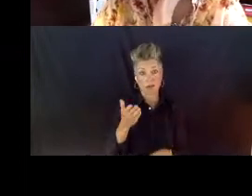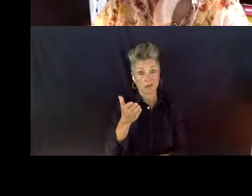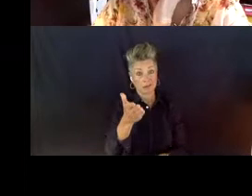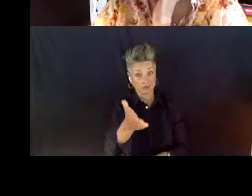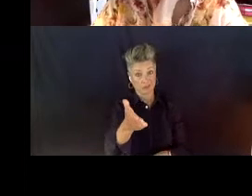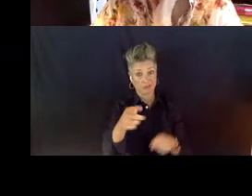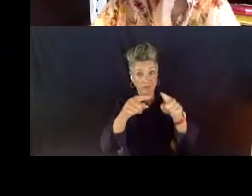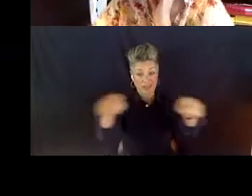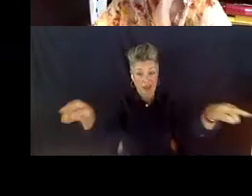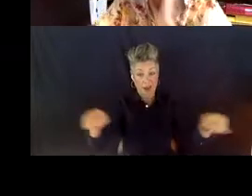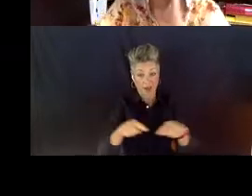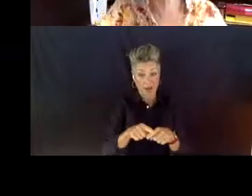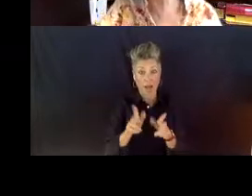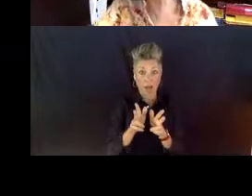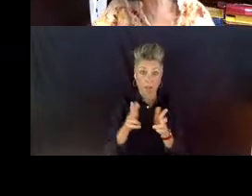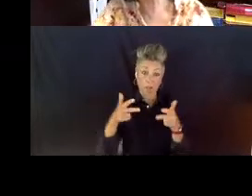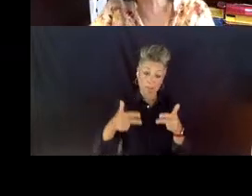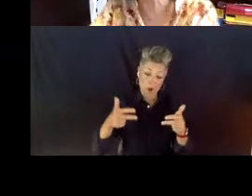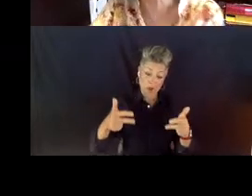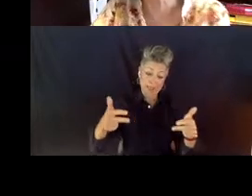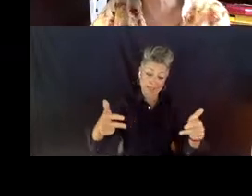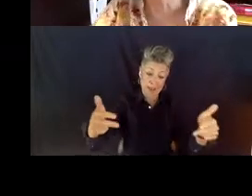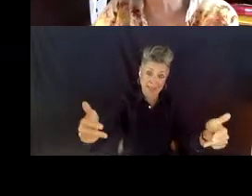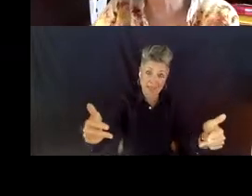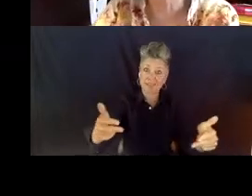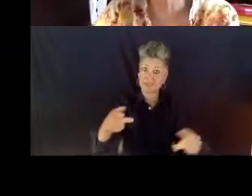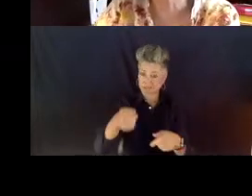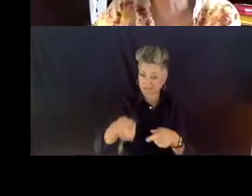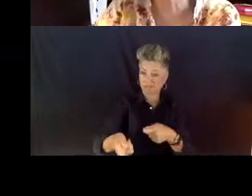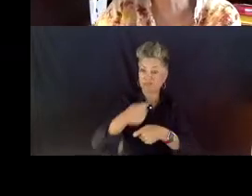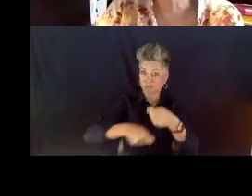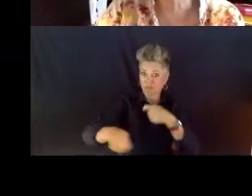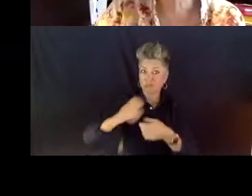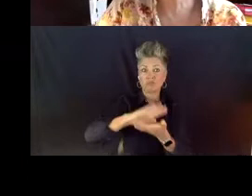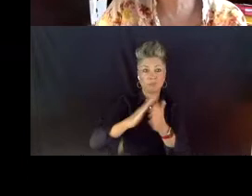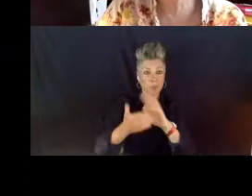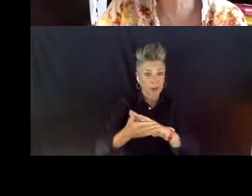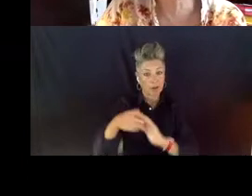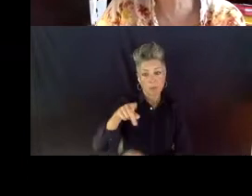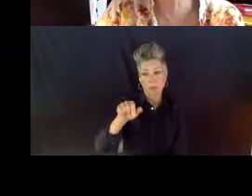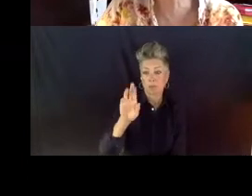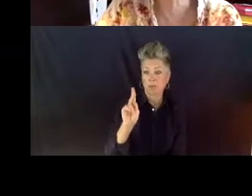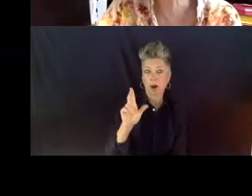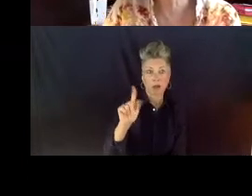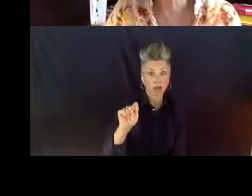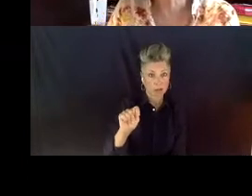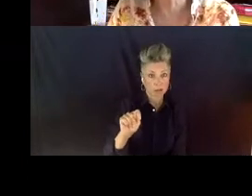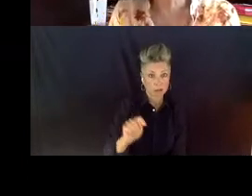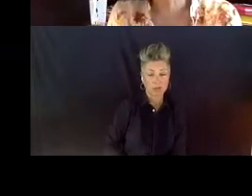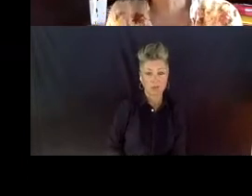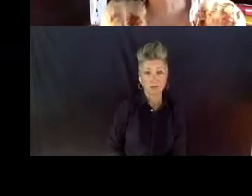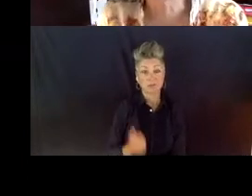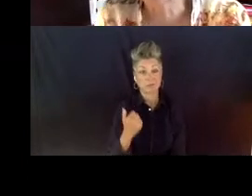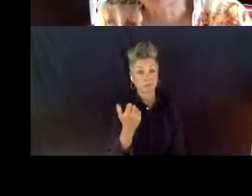parking space, a couple of diagonal parking spaces for that matter, were converted into parklets. This